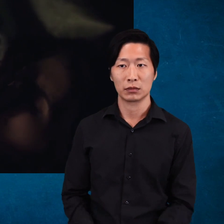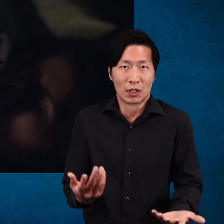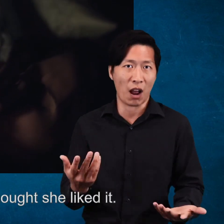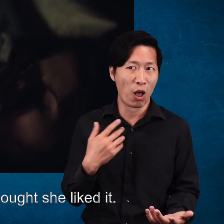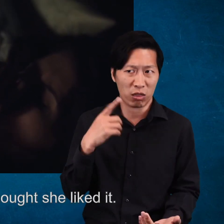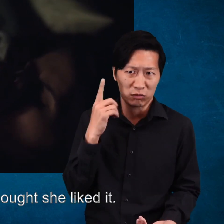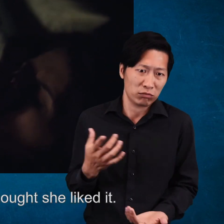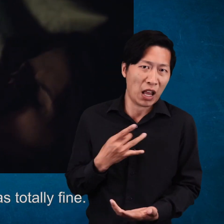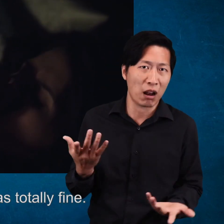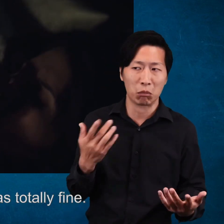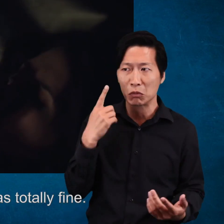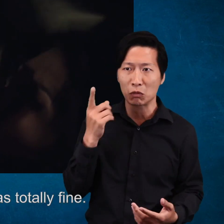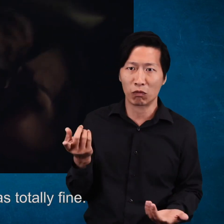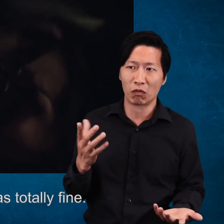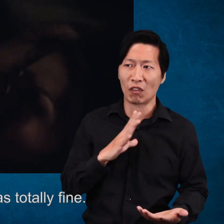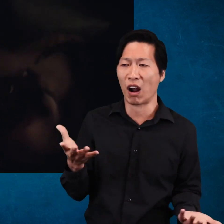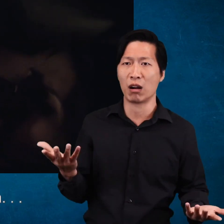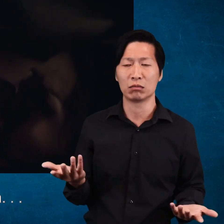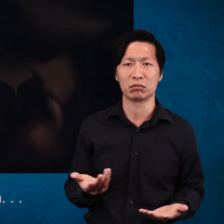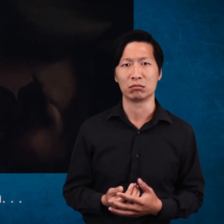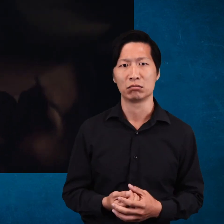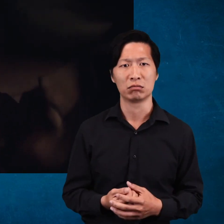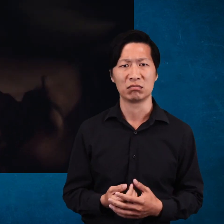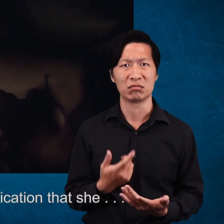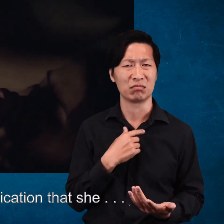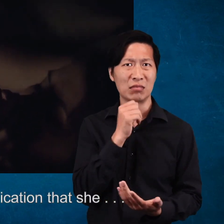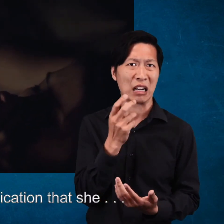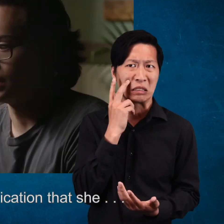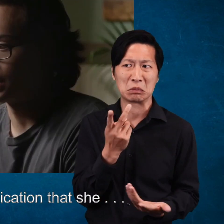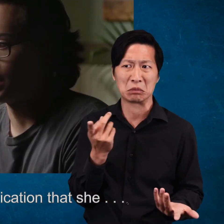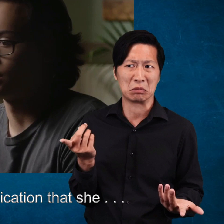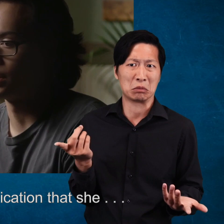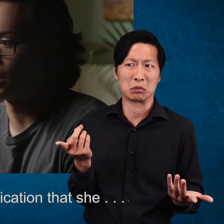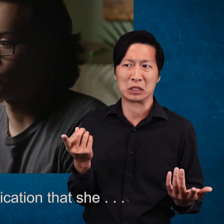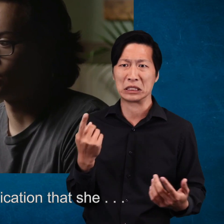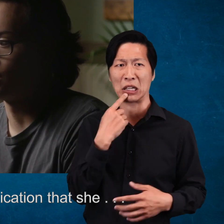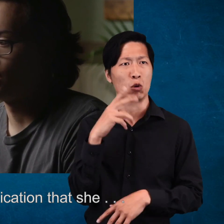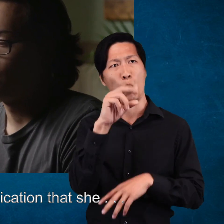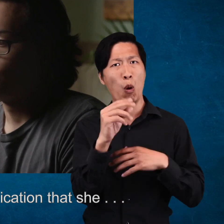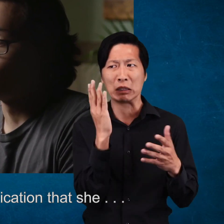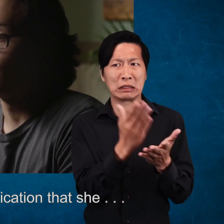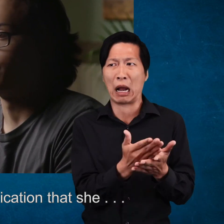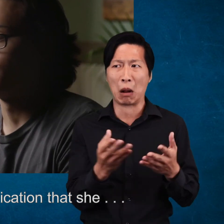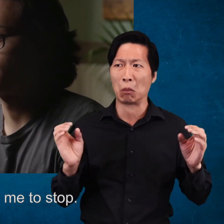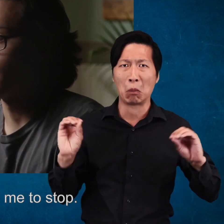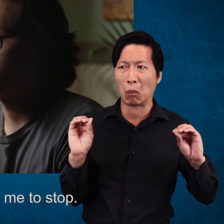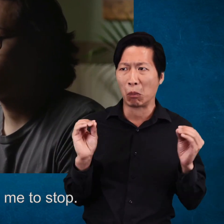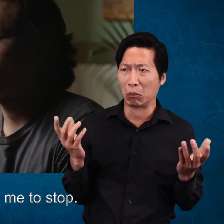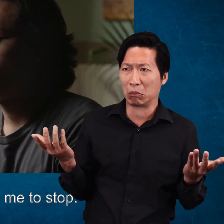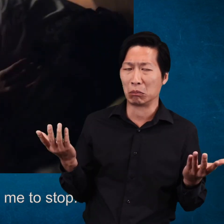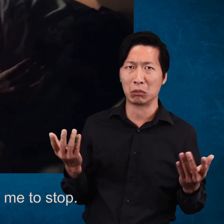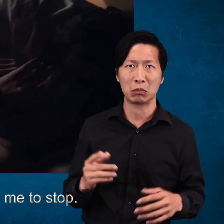Yeah, I thought she liked it. I thought it was totally fine. I didn't see any indication that she wanted me to